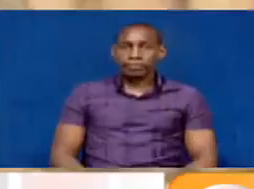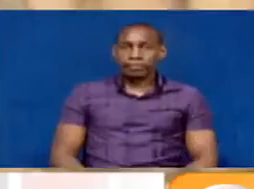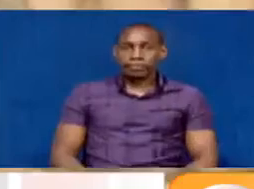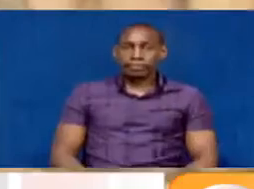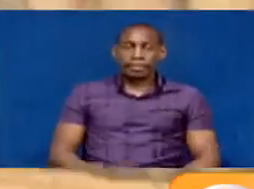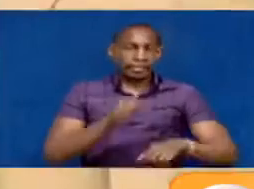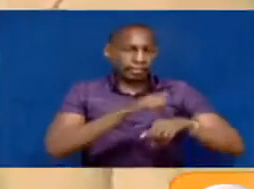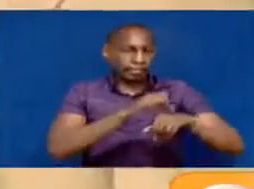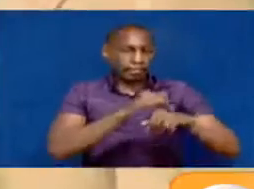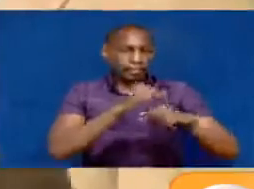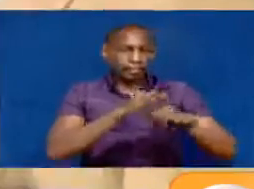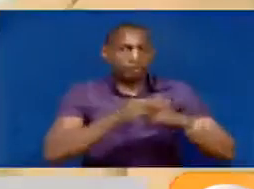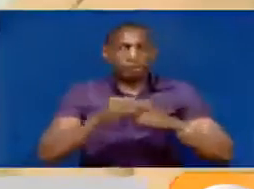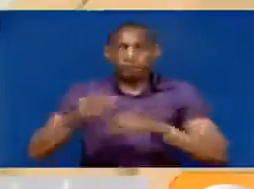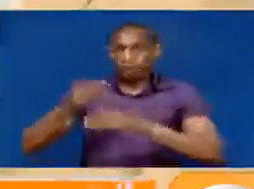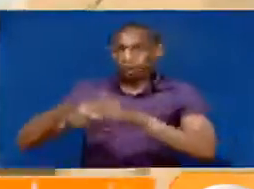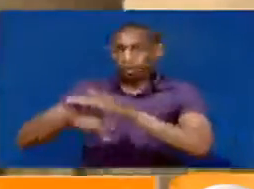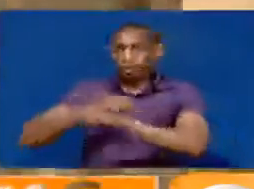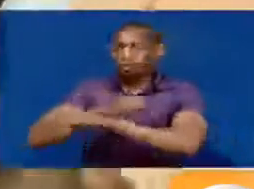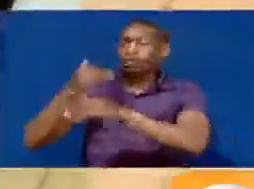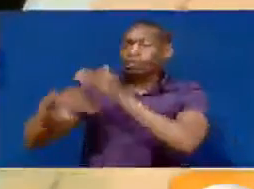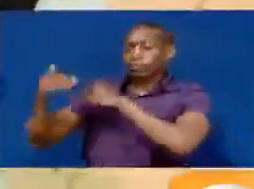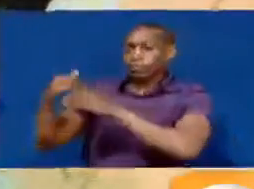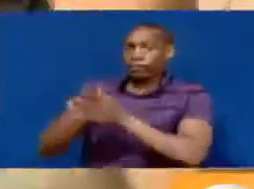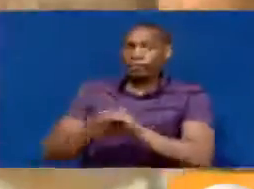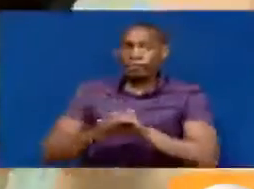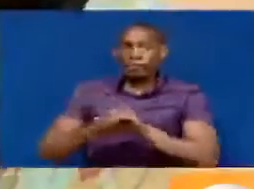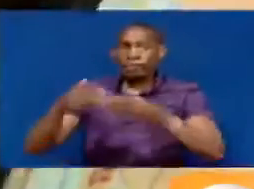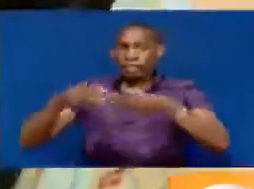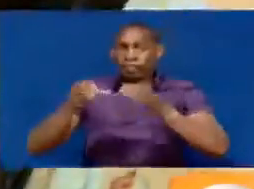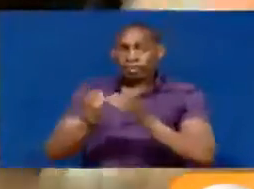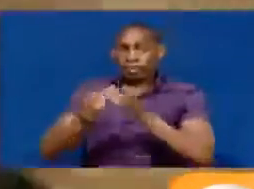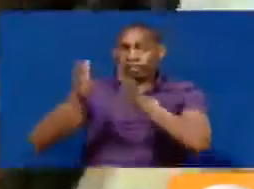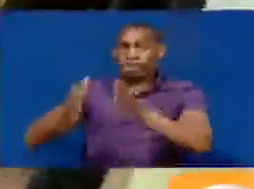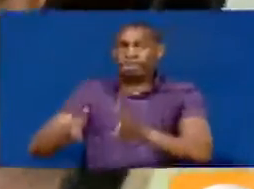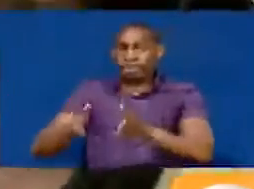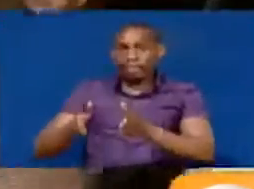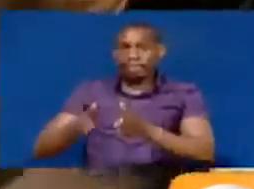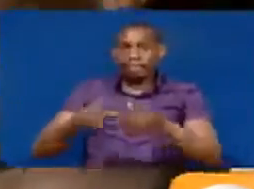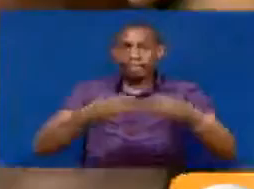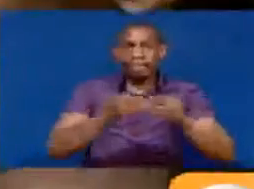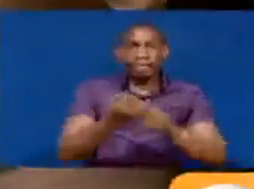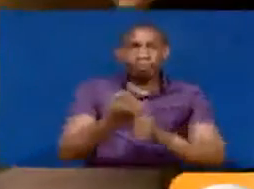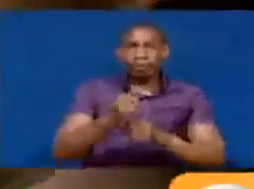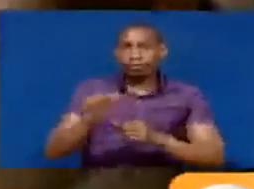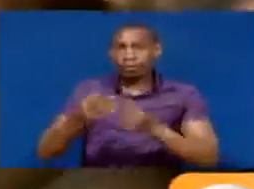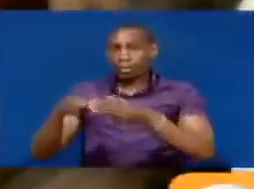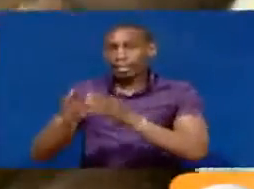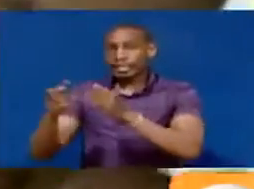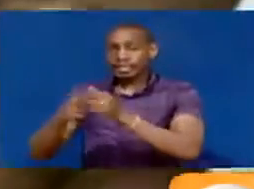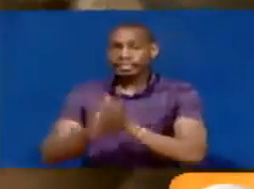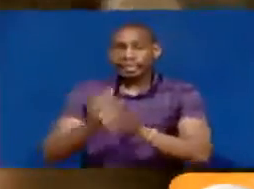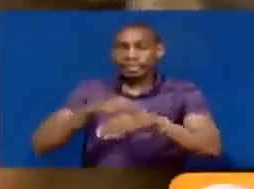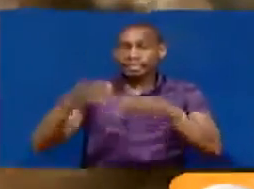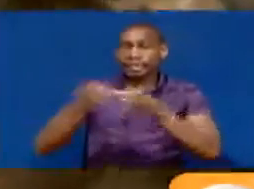When I was in primary school, I was a class brevet from class 1 to class 7. Being